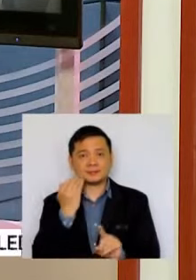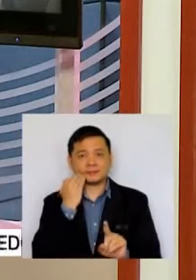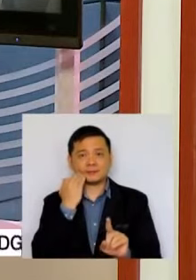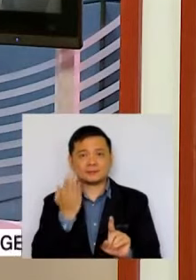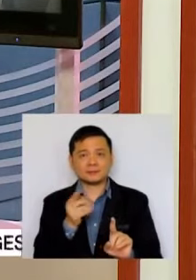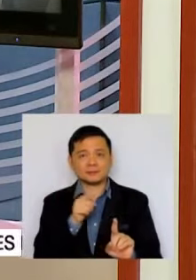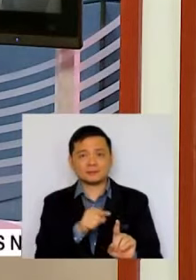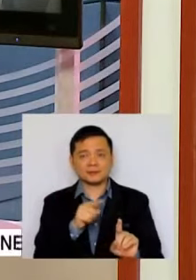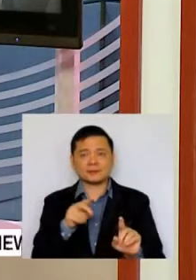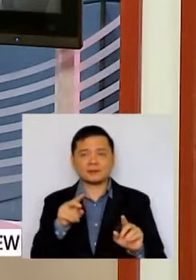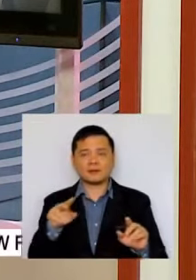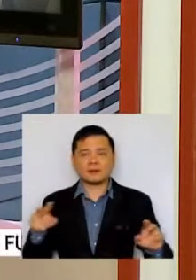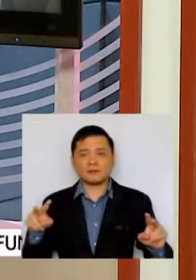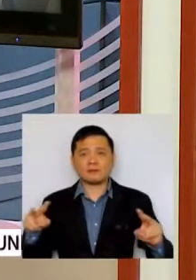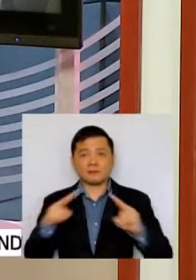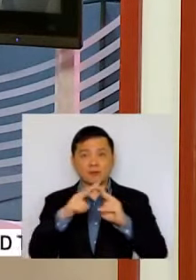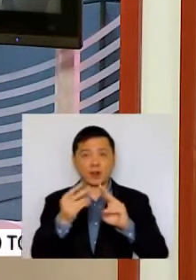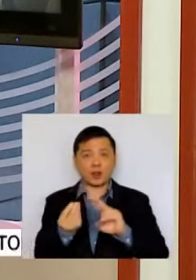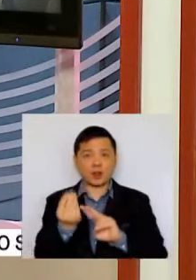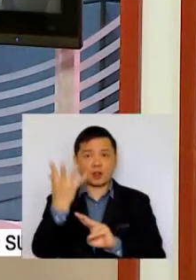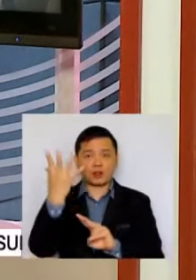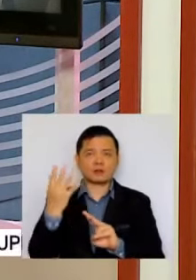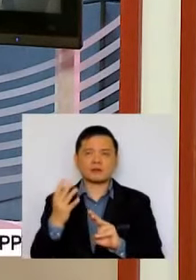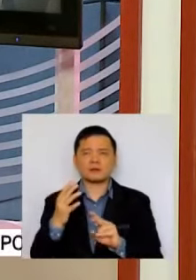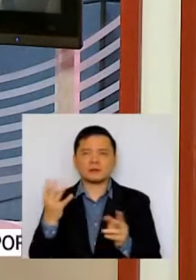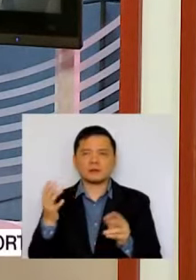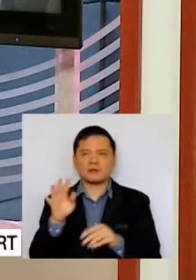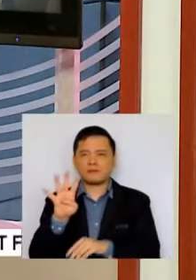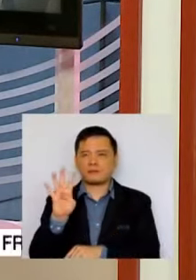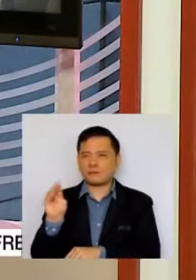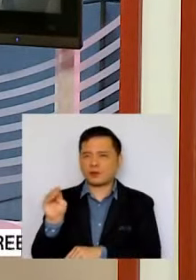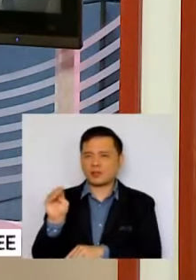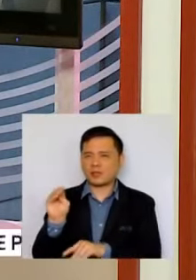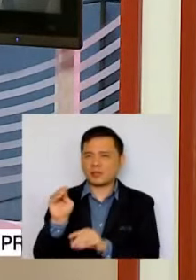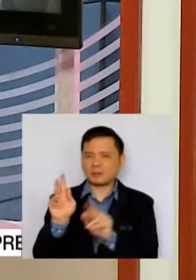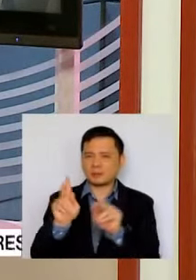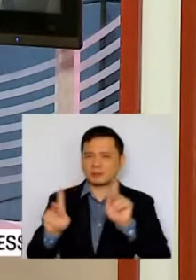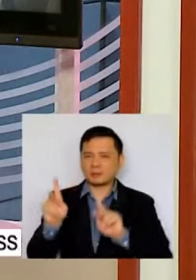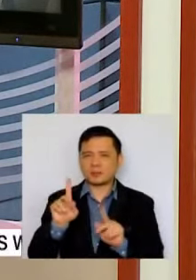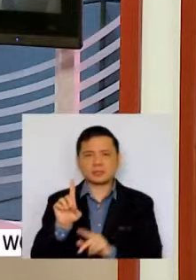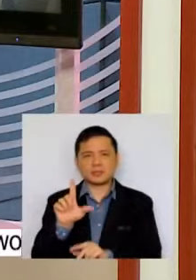in Indonesia climbs past 40. This is Dateline Philippines. We'll be right back. Stay with us.